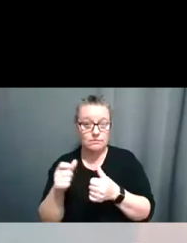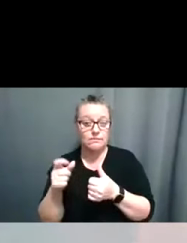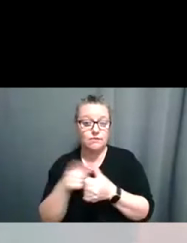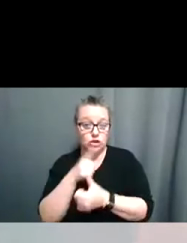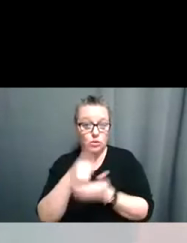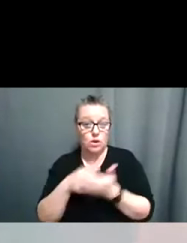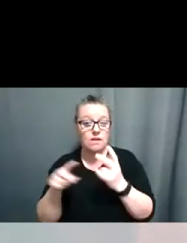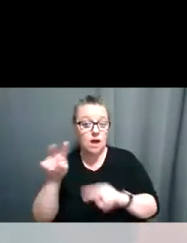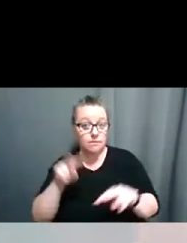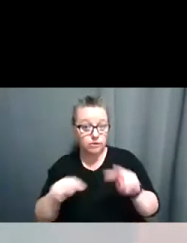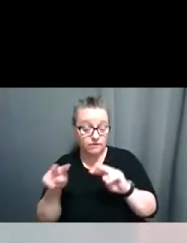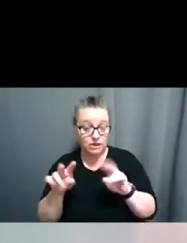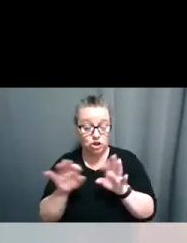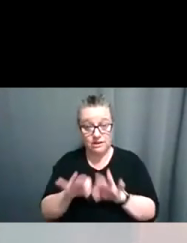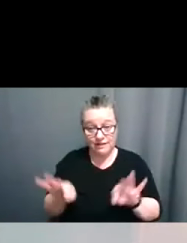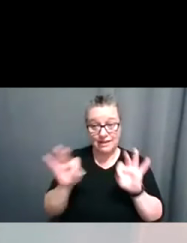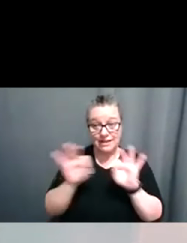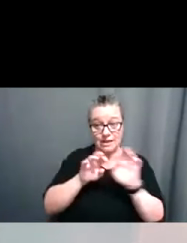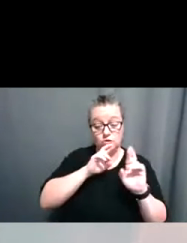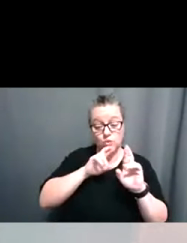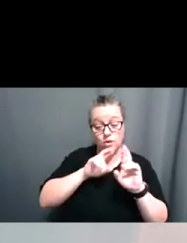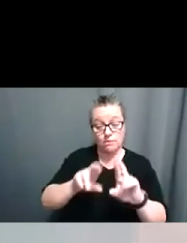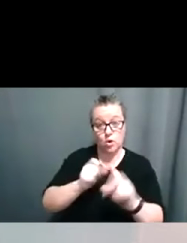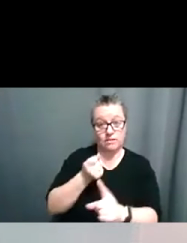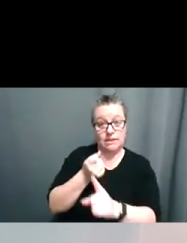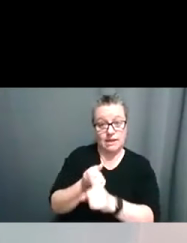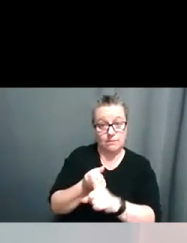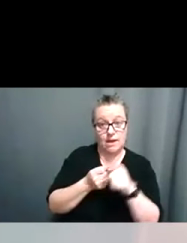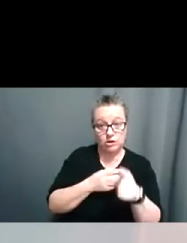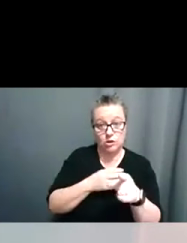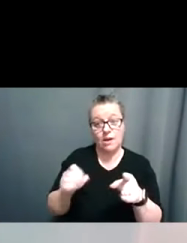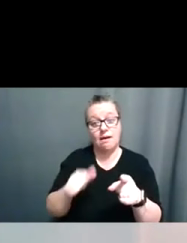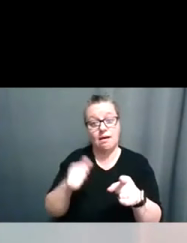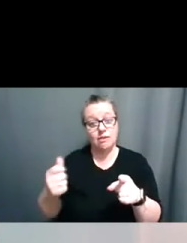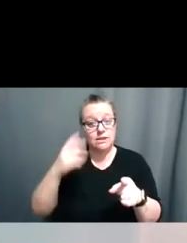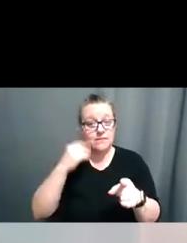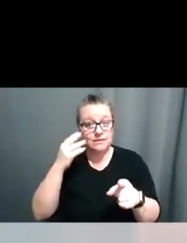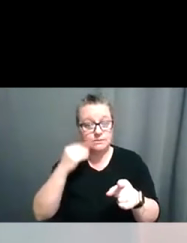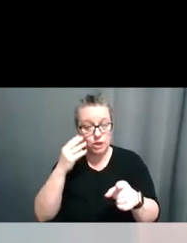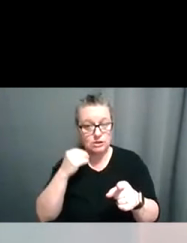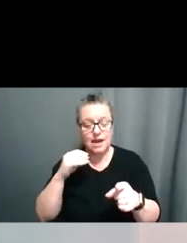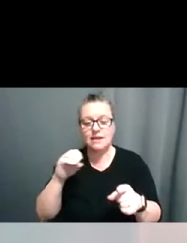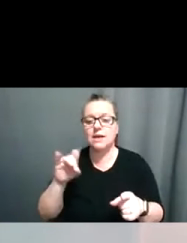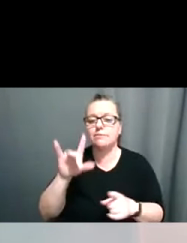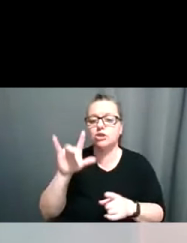observation. The key here is to report the impact you and others have experienced as objectively as